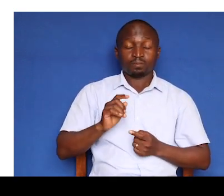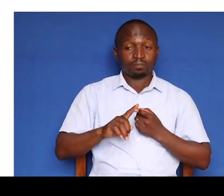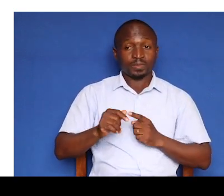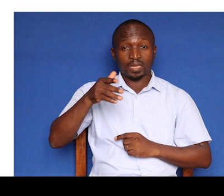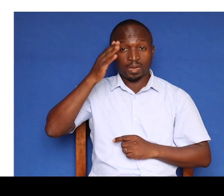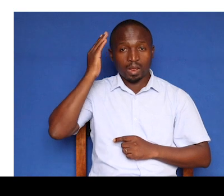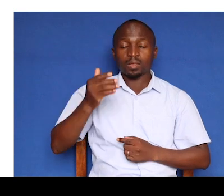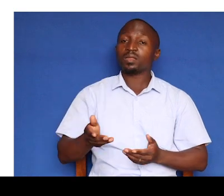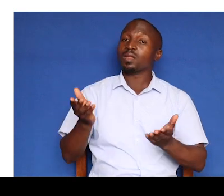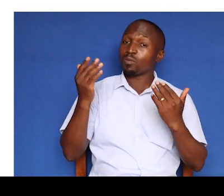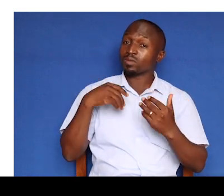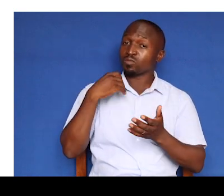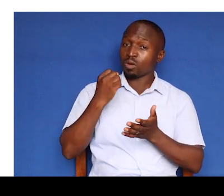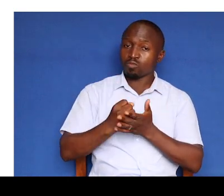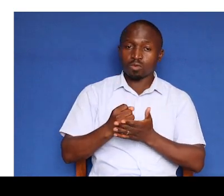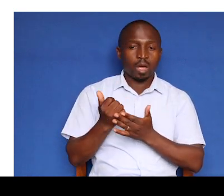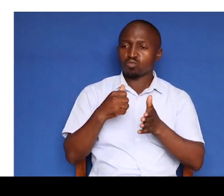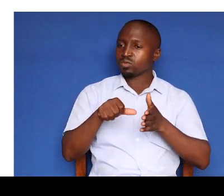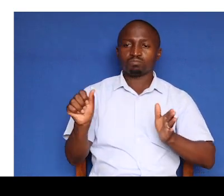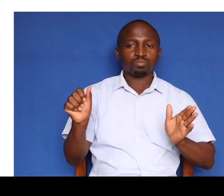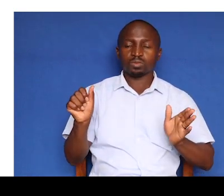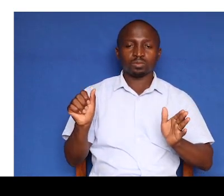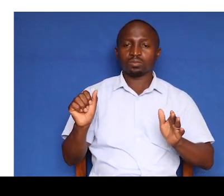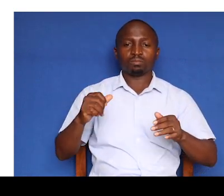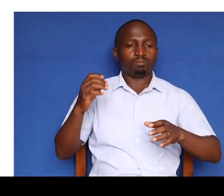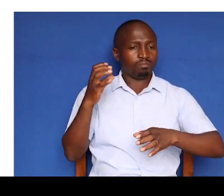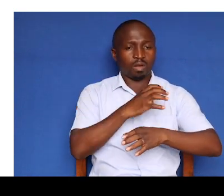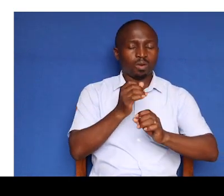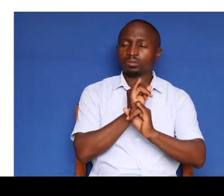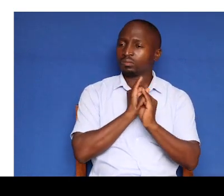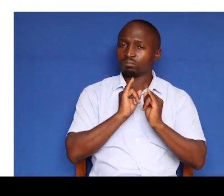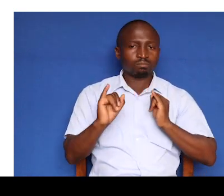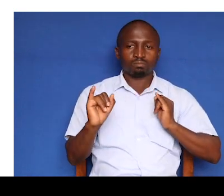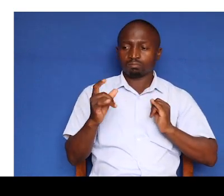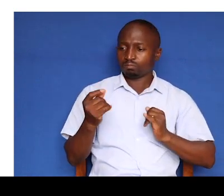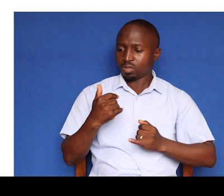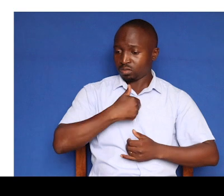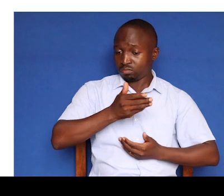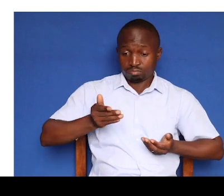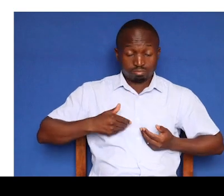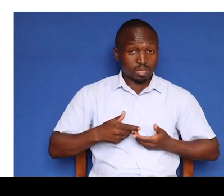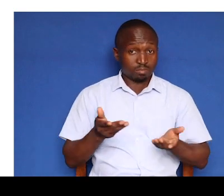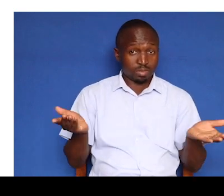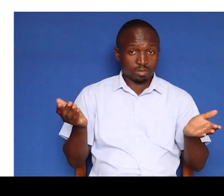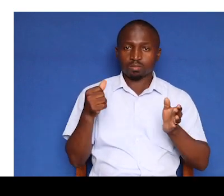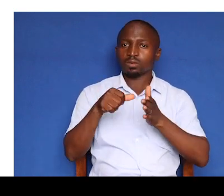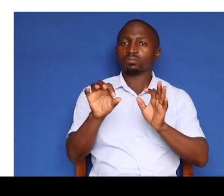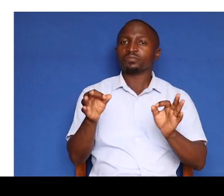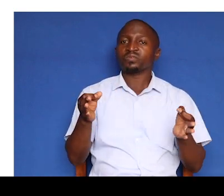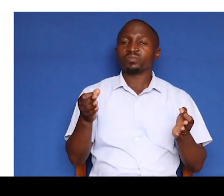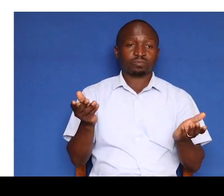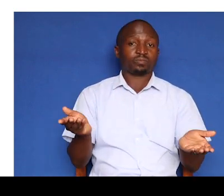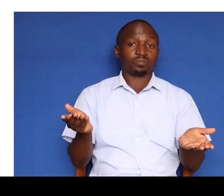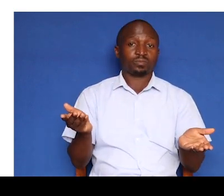In this, government may decide not to pay the debts by force or by enemies. We don't have money, so we are not going to pay,